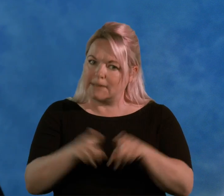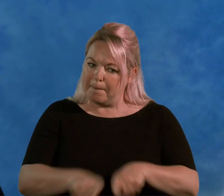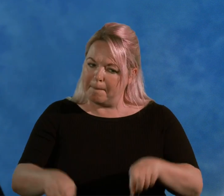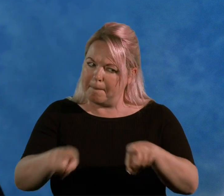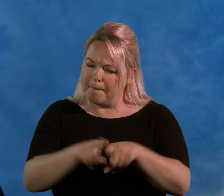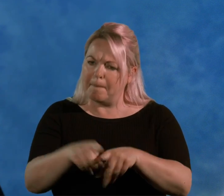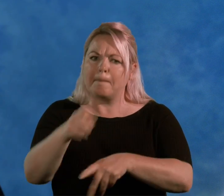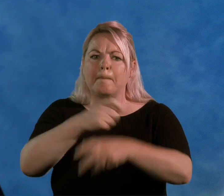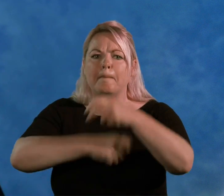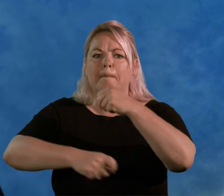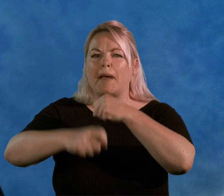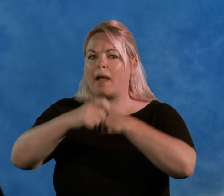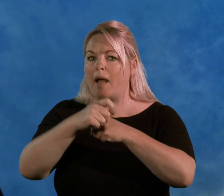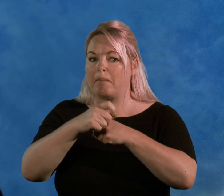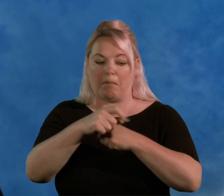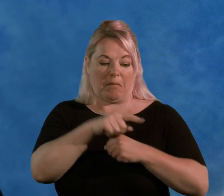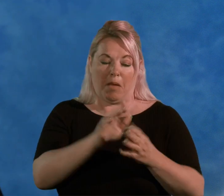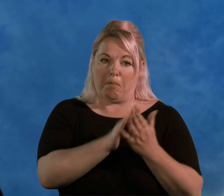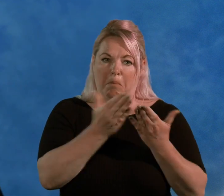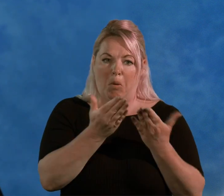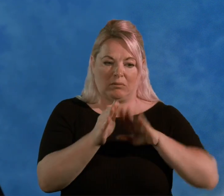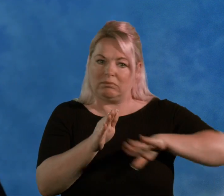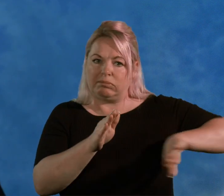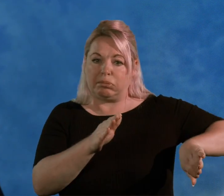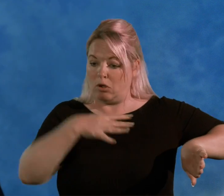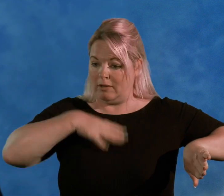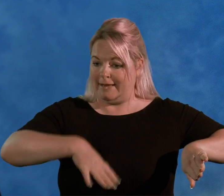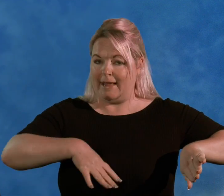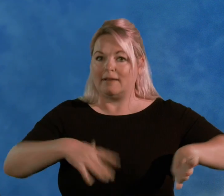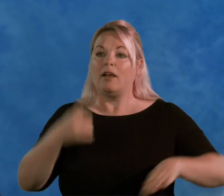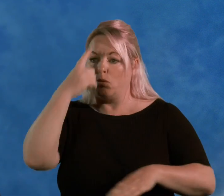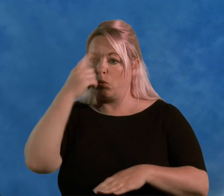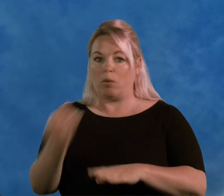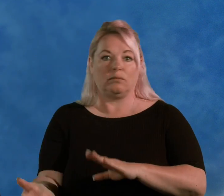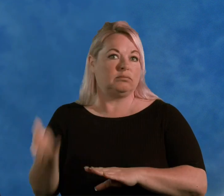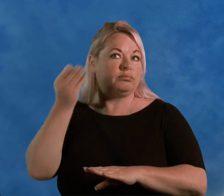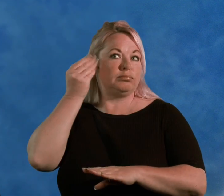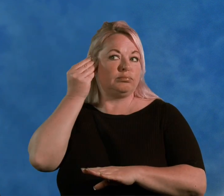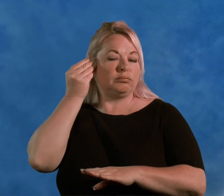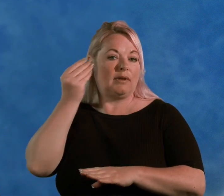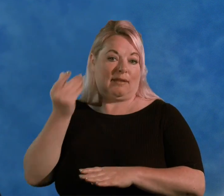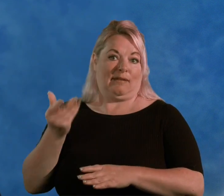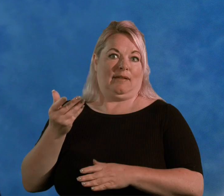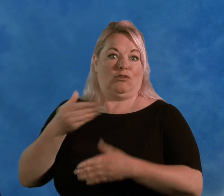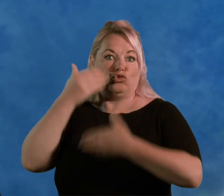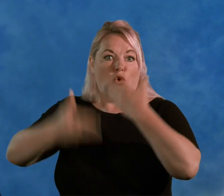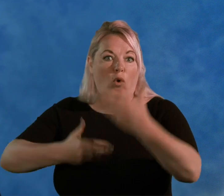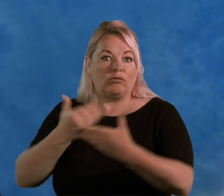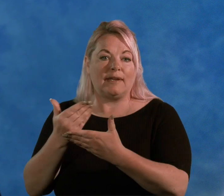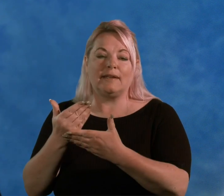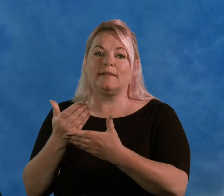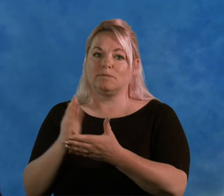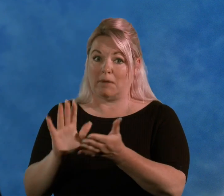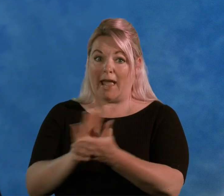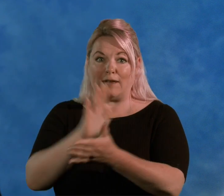more and more I could do away with the text and follow the story, and in fact start to